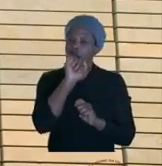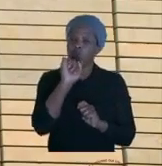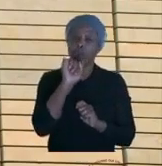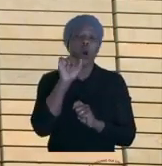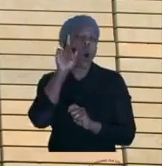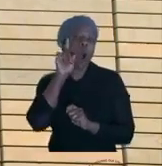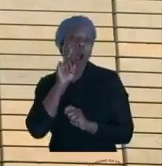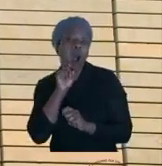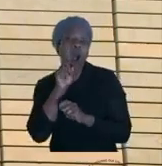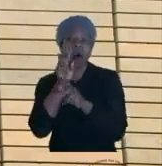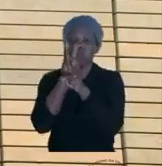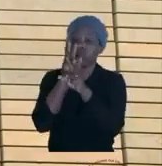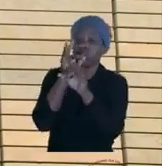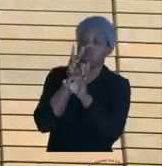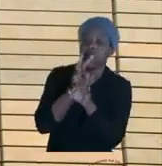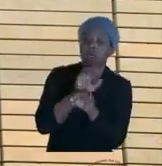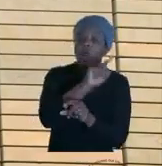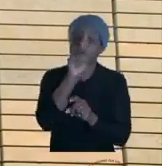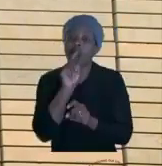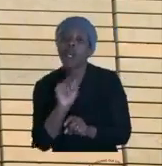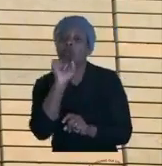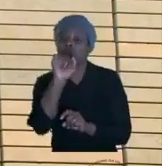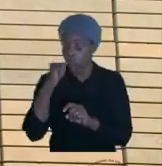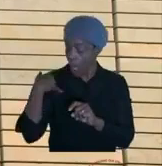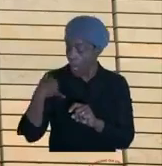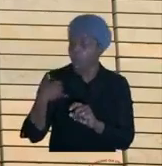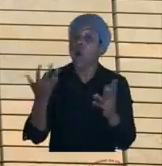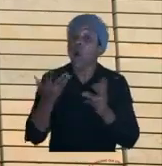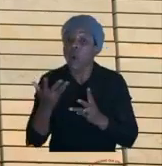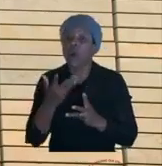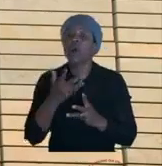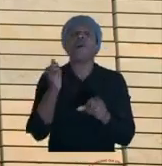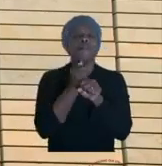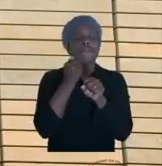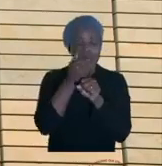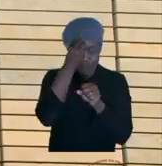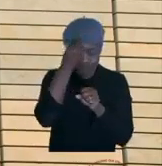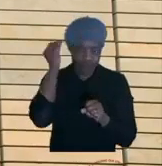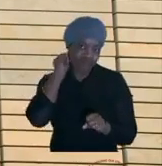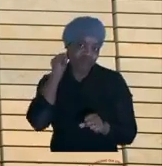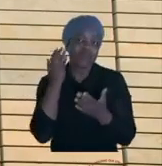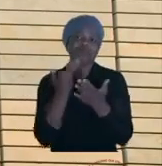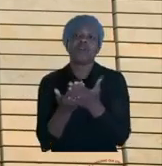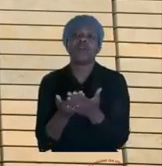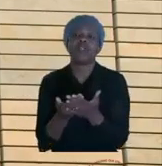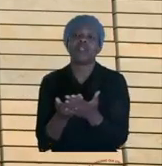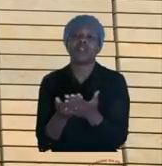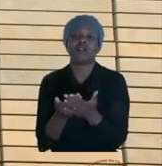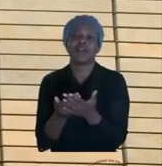must take it. You must say it to them, and you must know it.